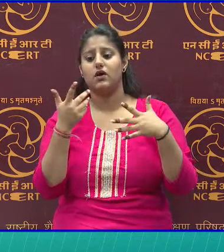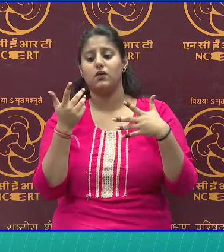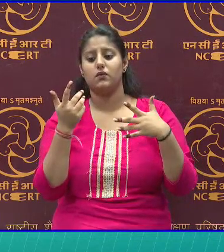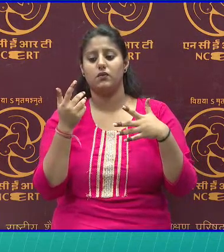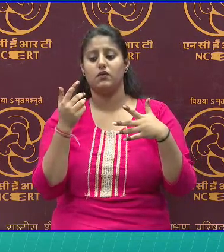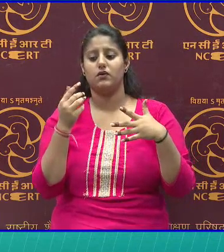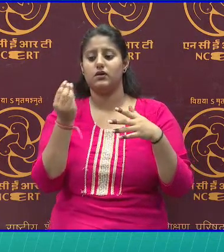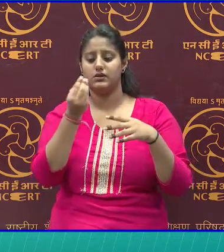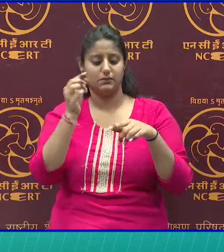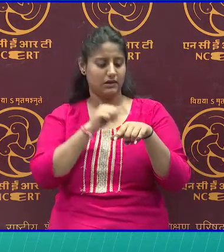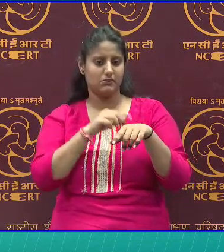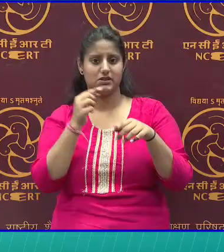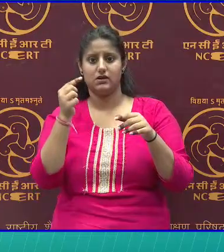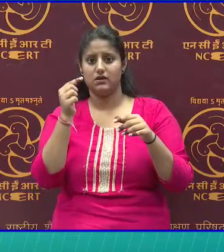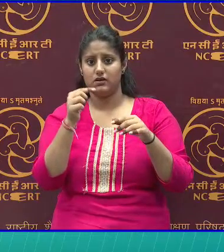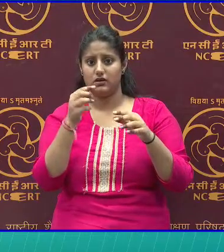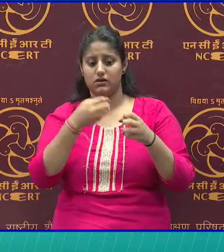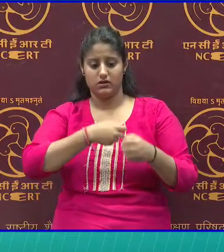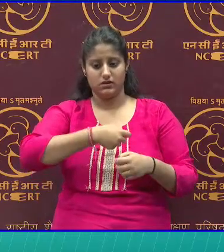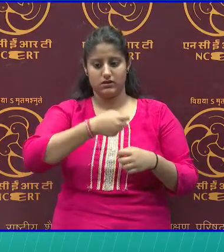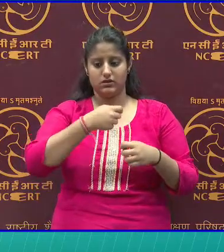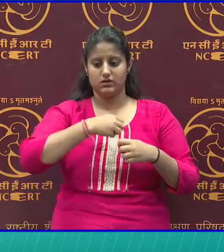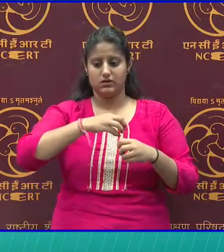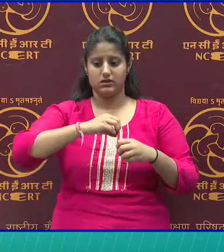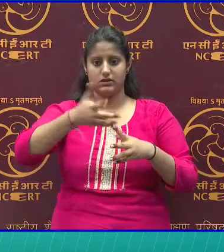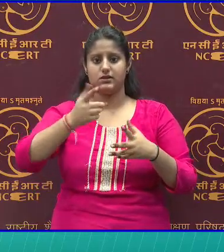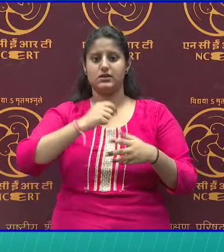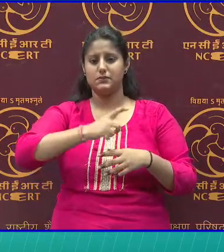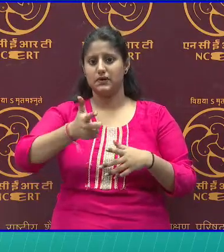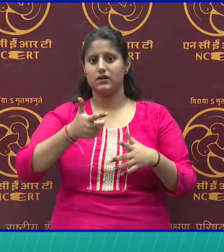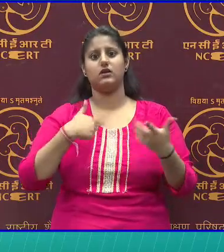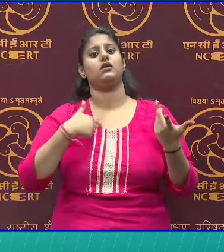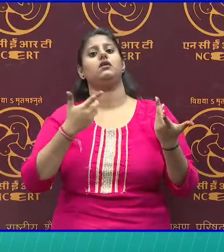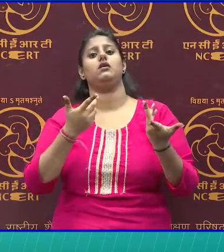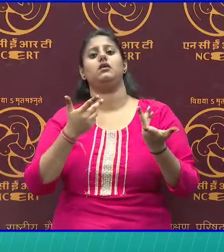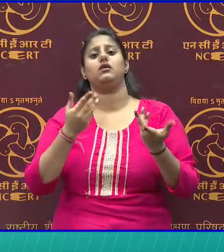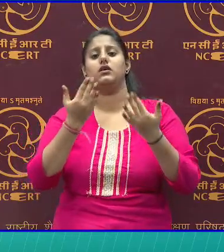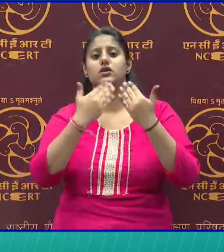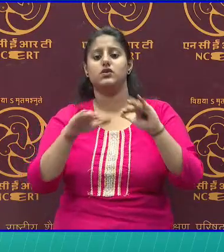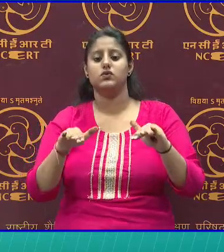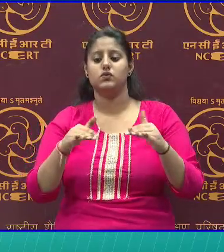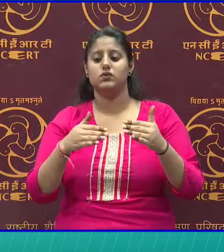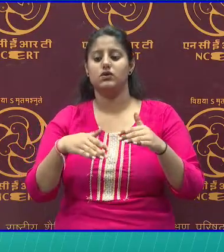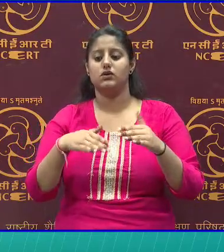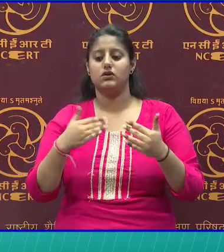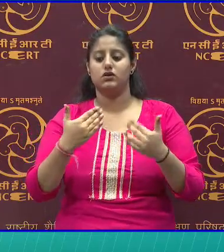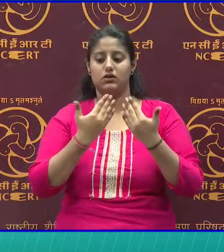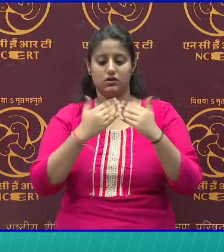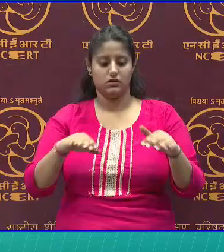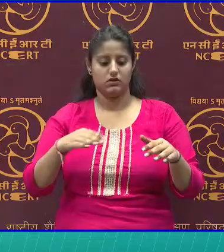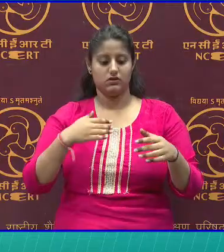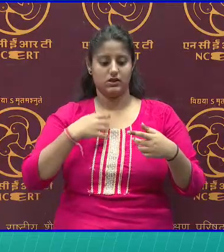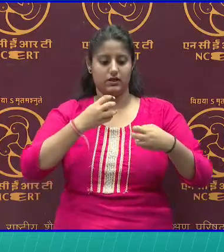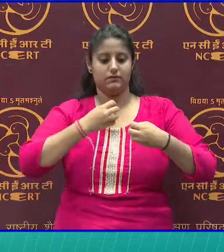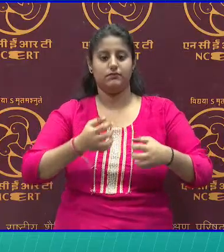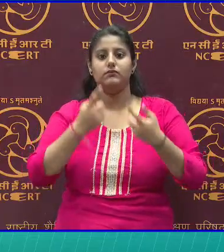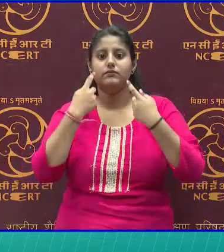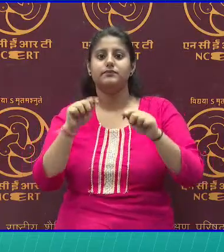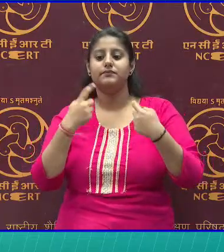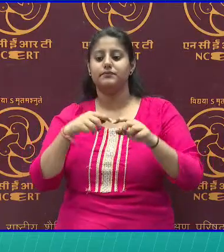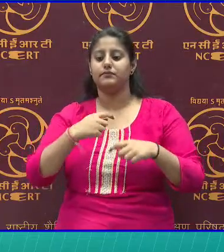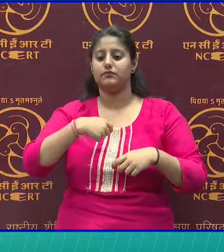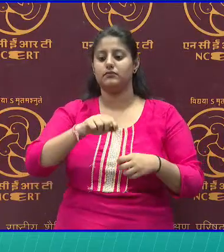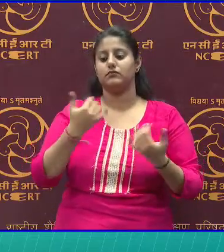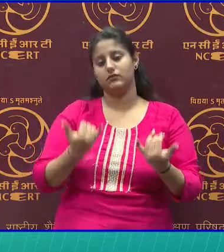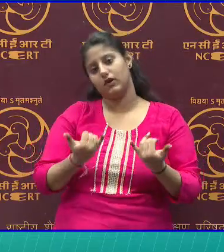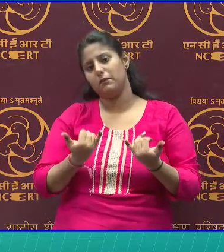spins. And then spinning is something which children are fascinated with. From the childhood they do try that, and they're even